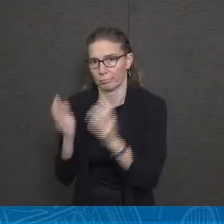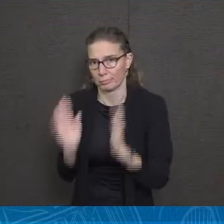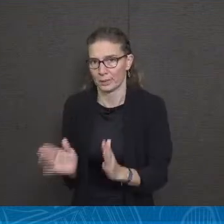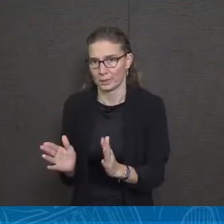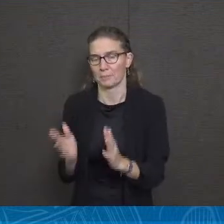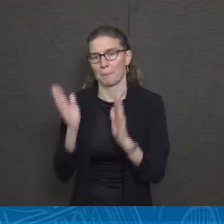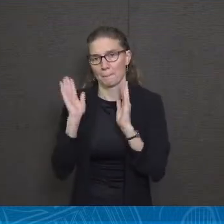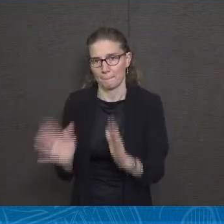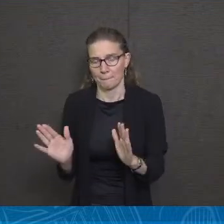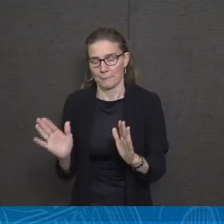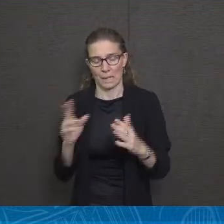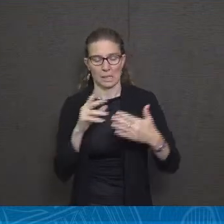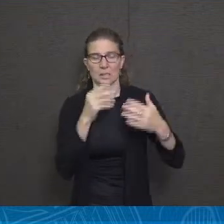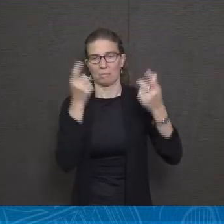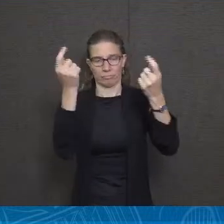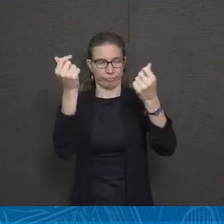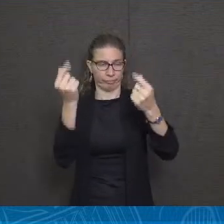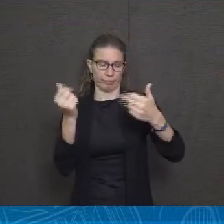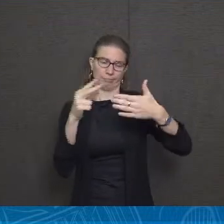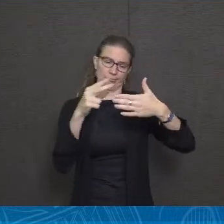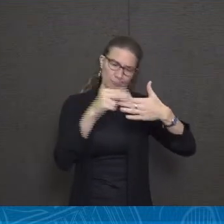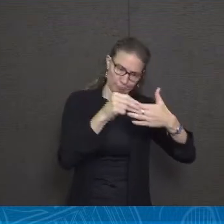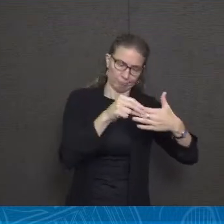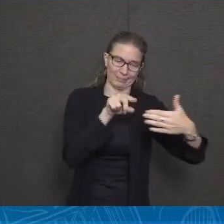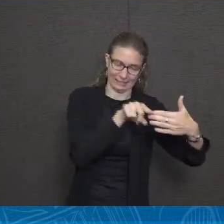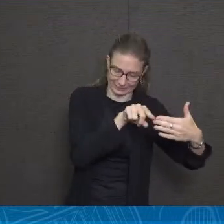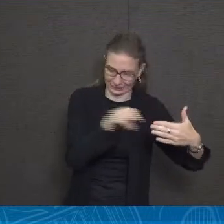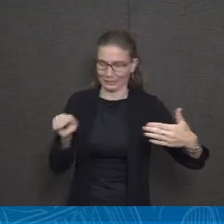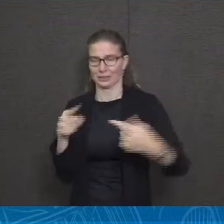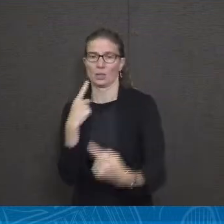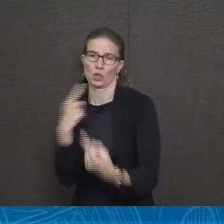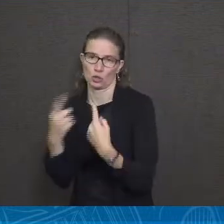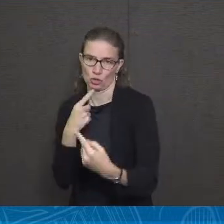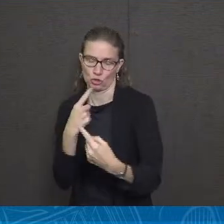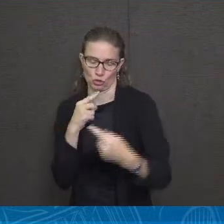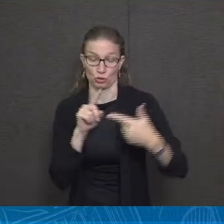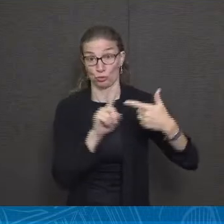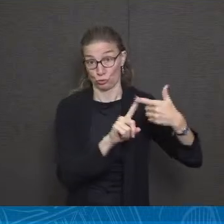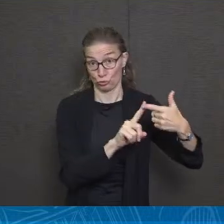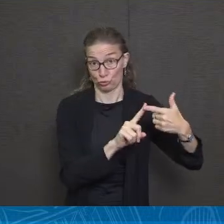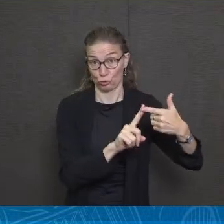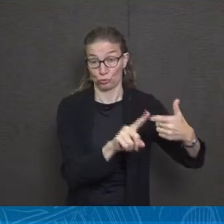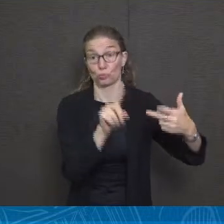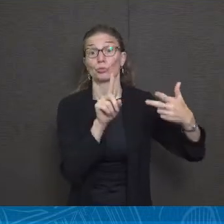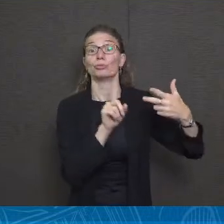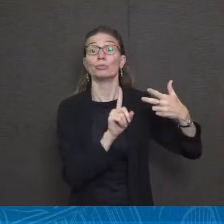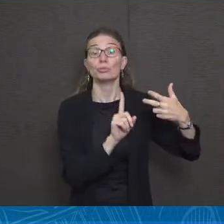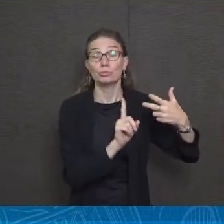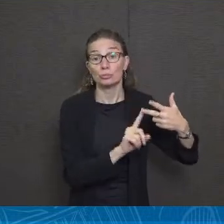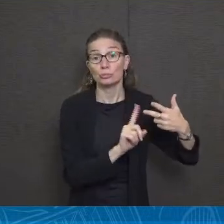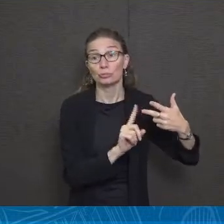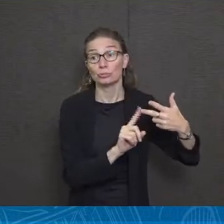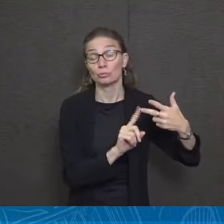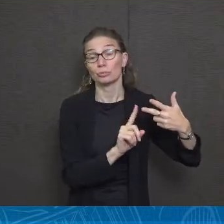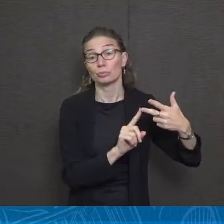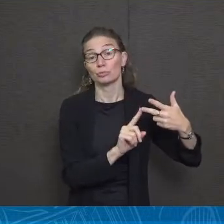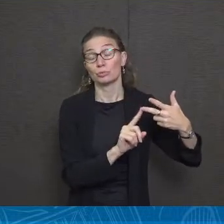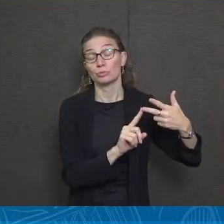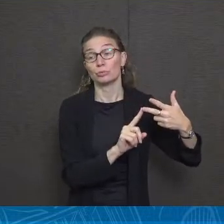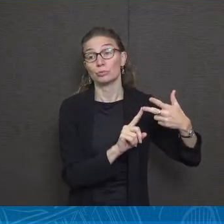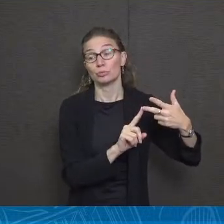money behind it so that it can actually be done. And 3, you need to provide an empowering,